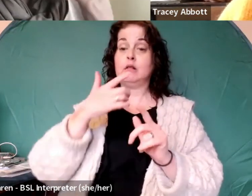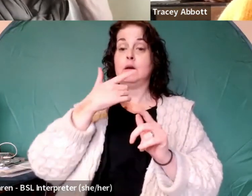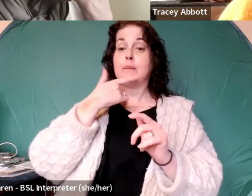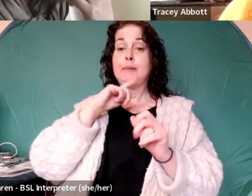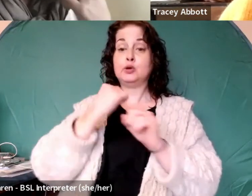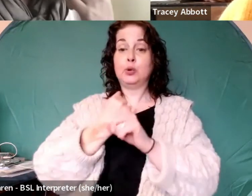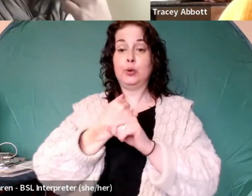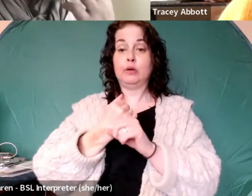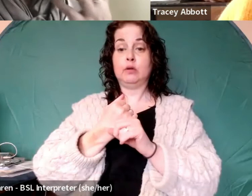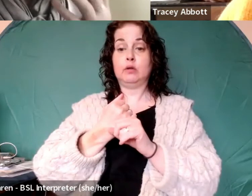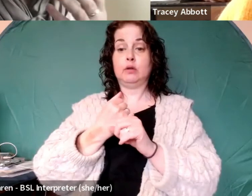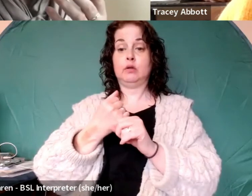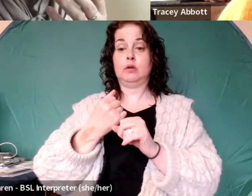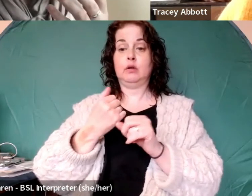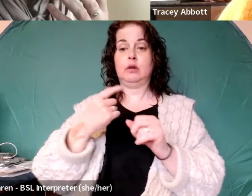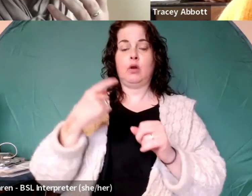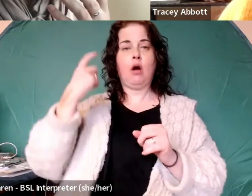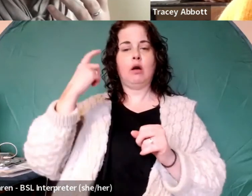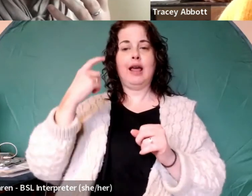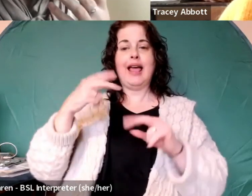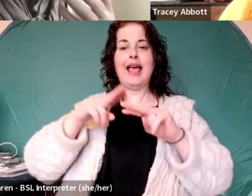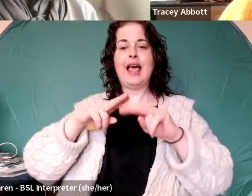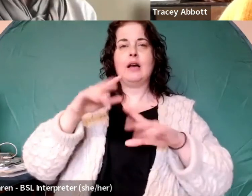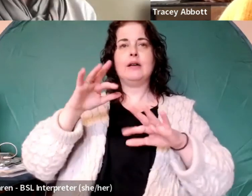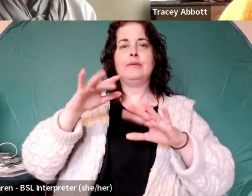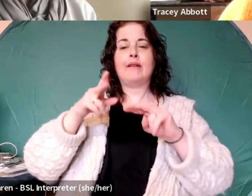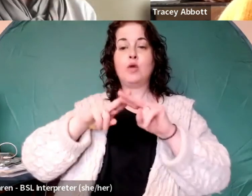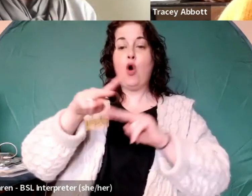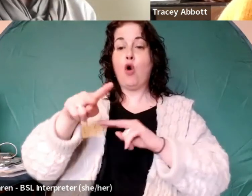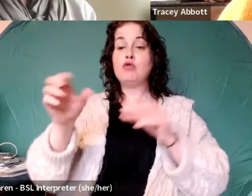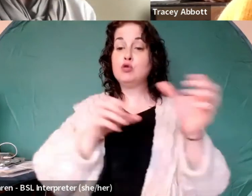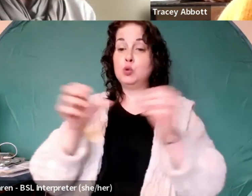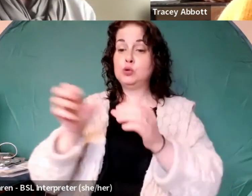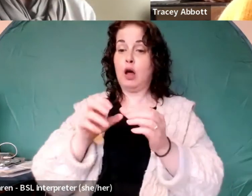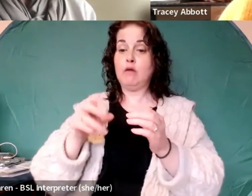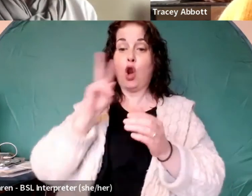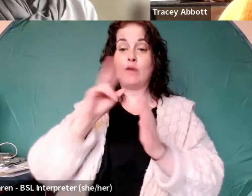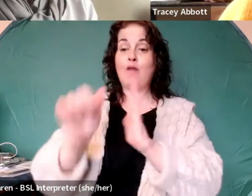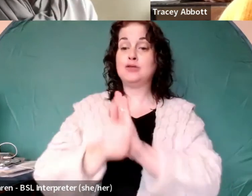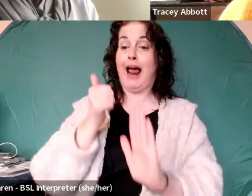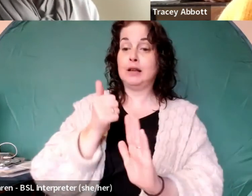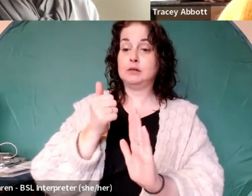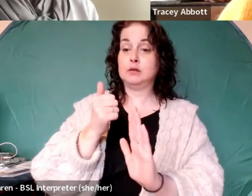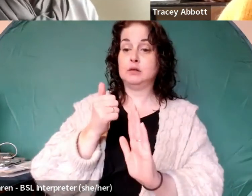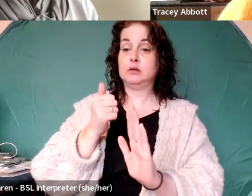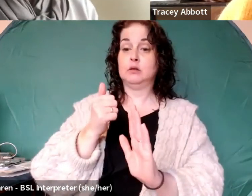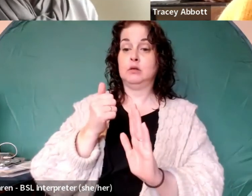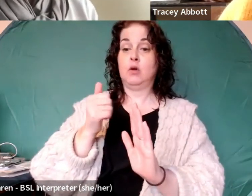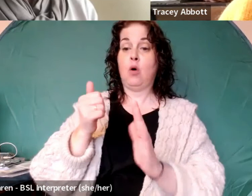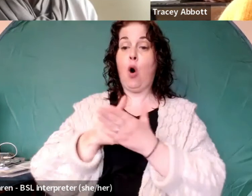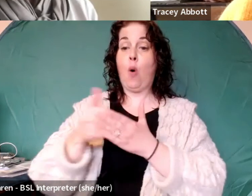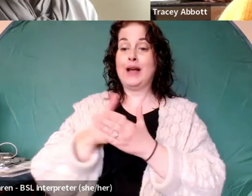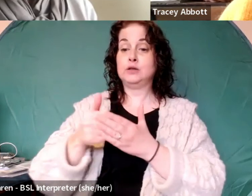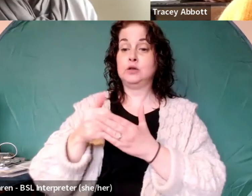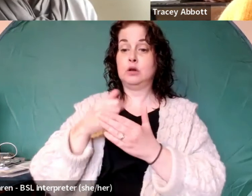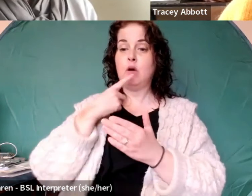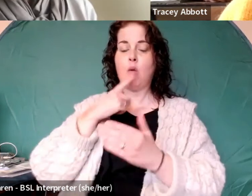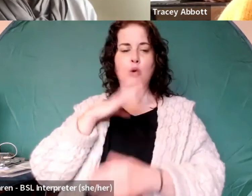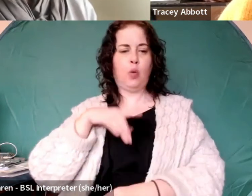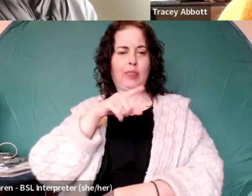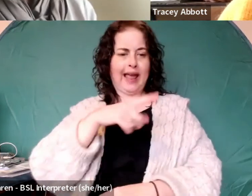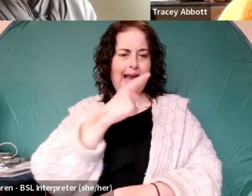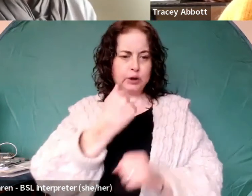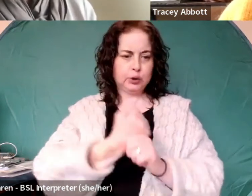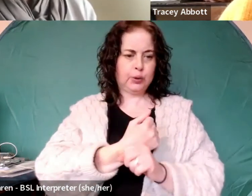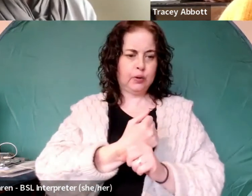there's almost something happens in your brain. If you're a recruiter and you're looking for talent, almost always you're looking for, I wonder what this candidate can do.